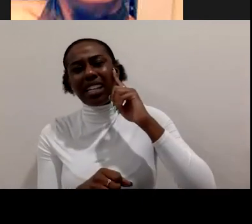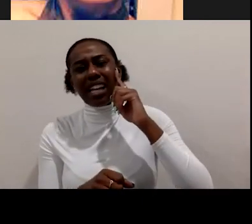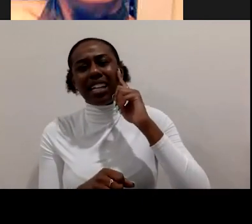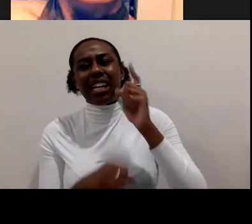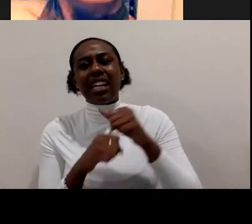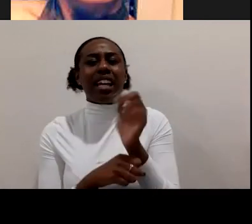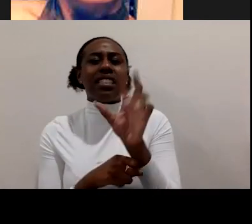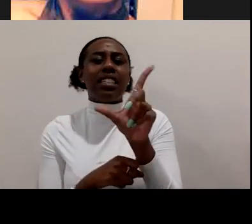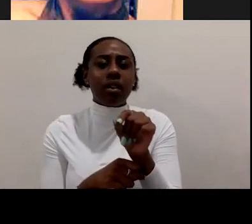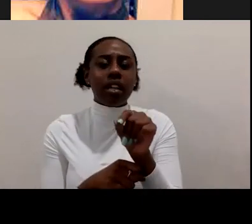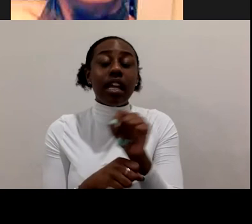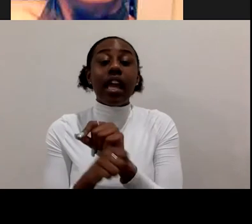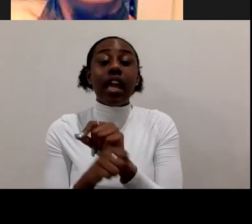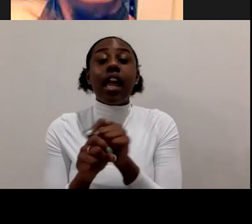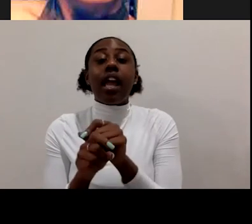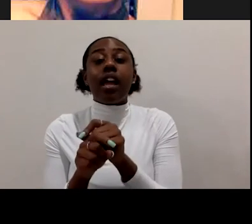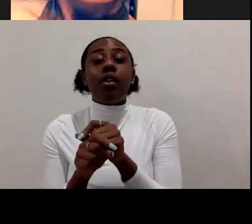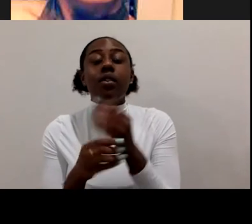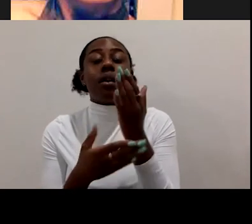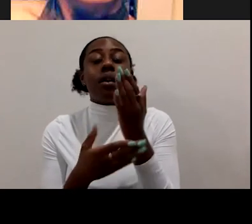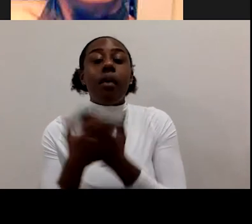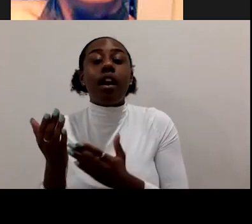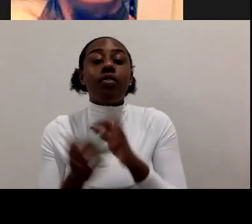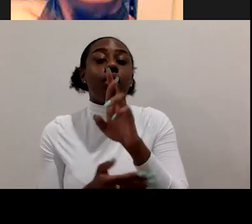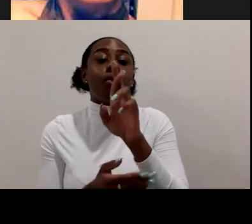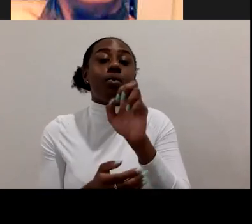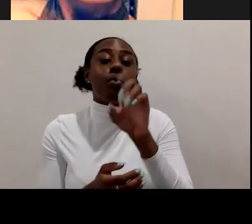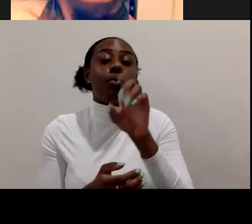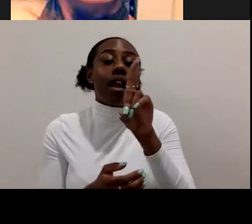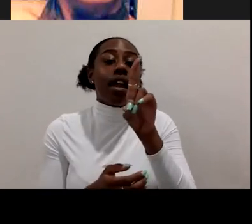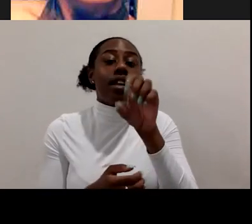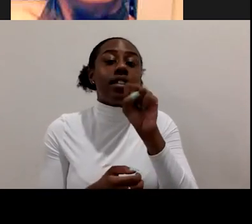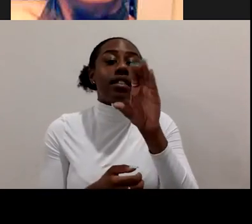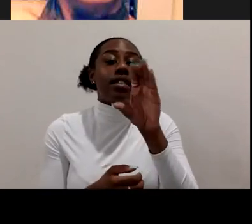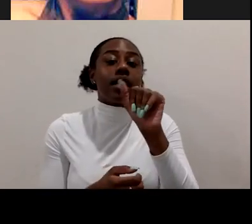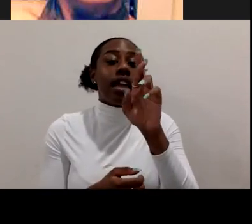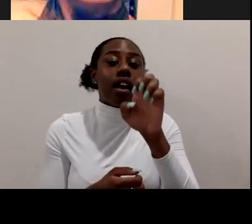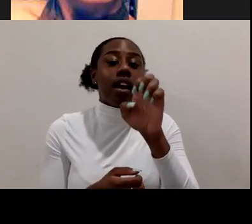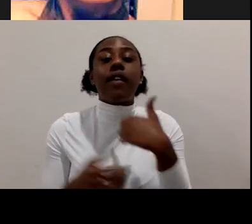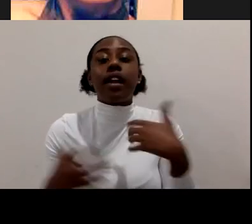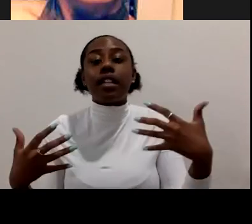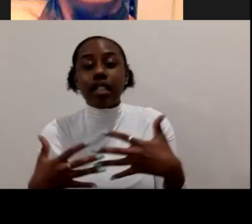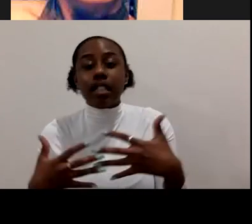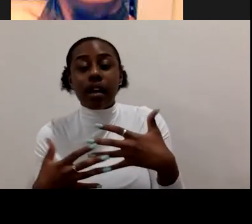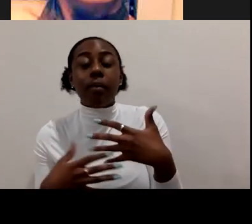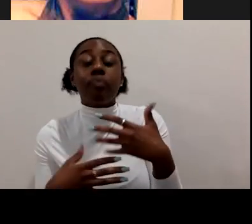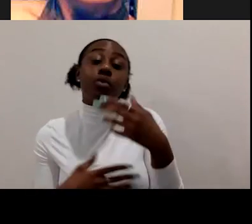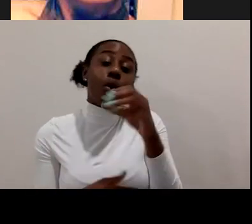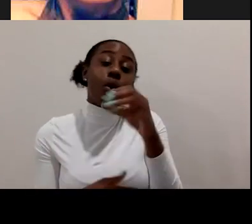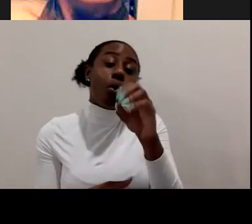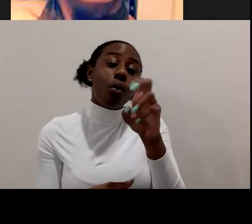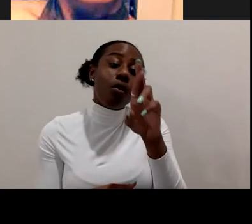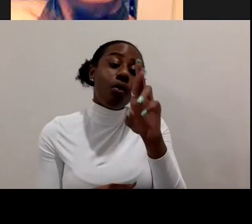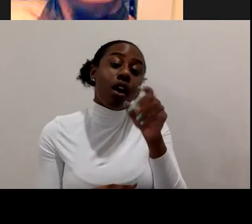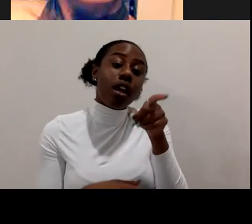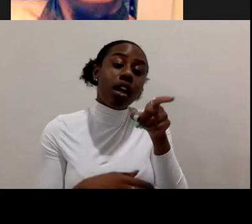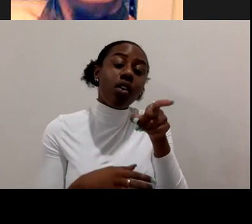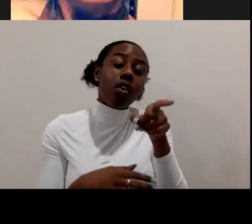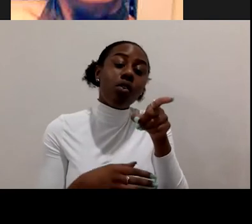Scare. And actually Hoover, J. Edgar Hoover, who was the architect behind